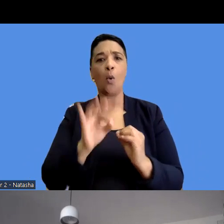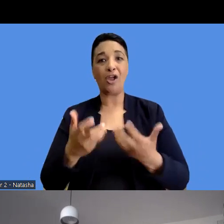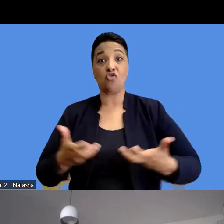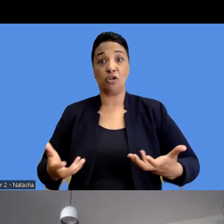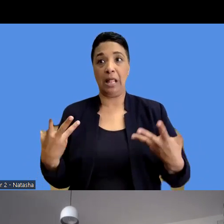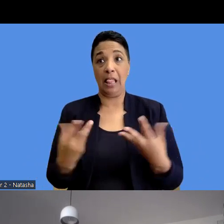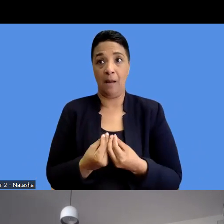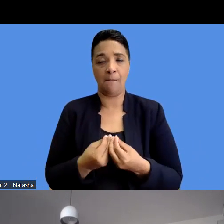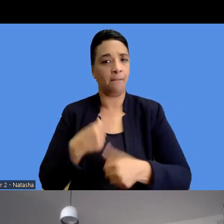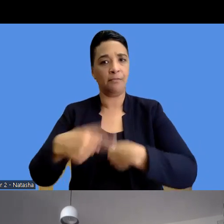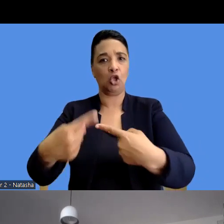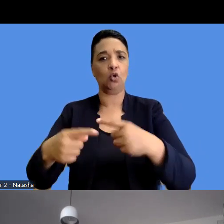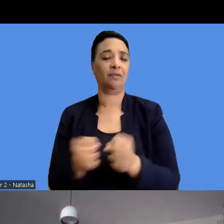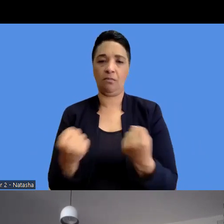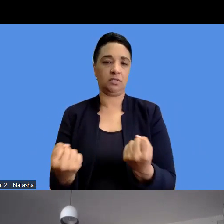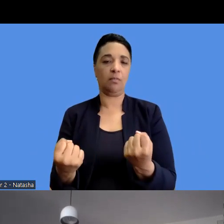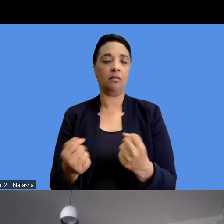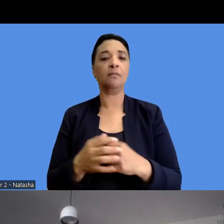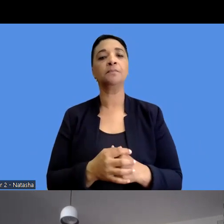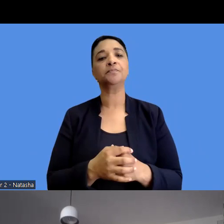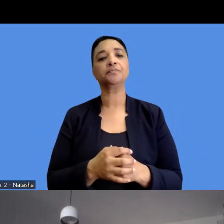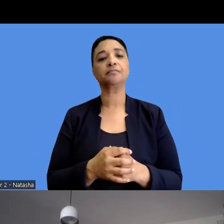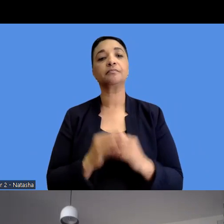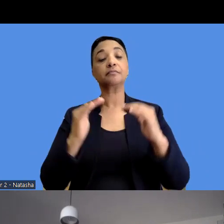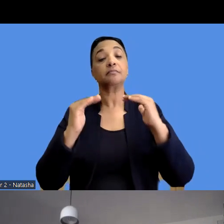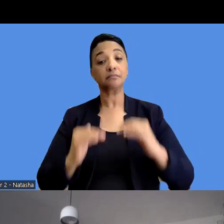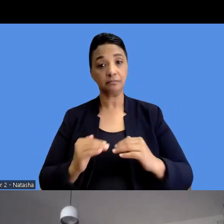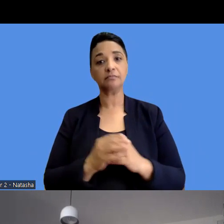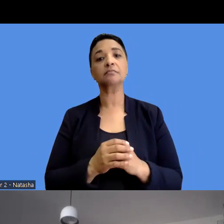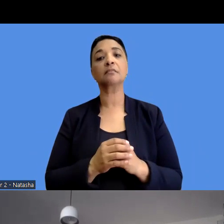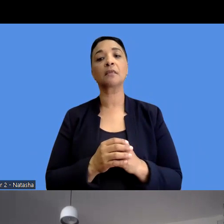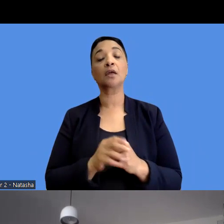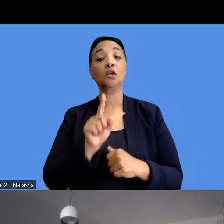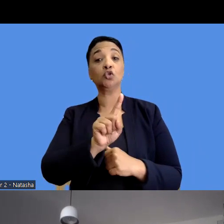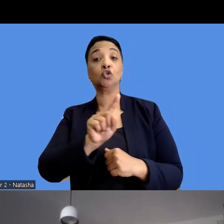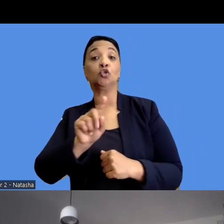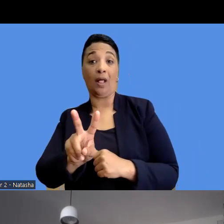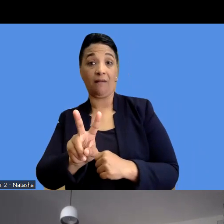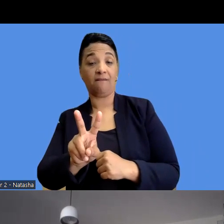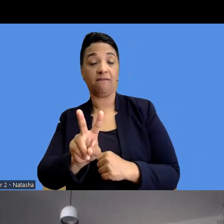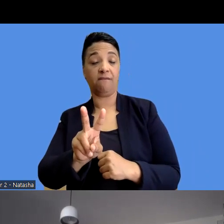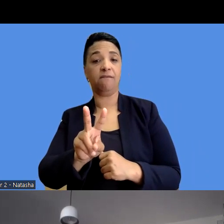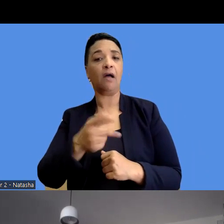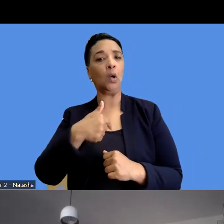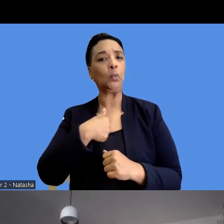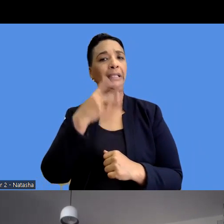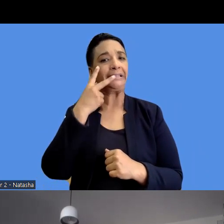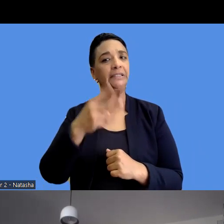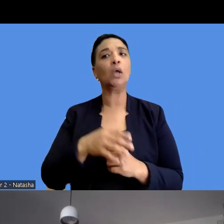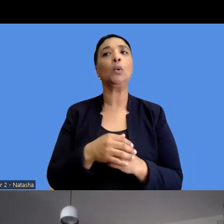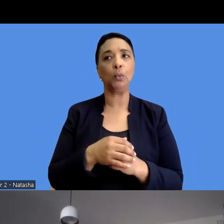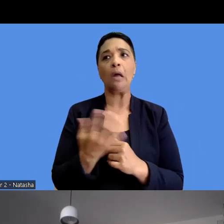resources available. And in 12, so a bit, a third, we did find that there